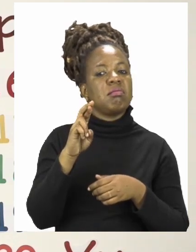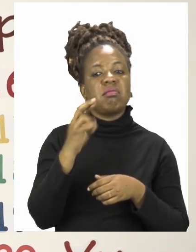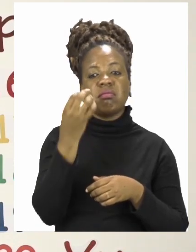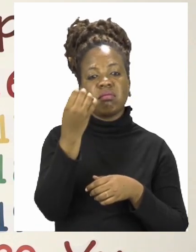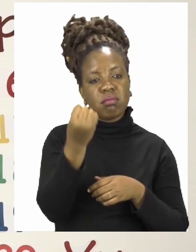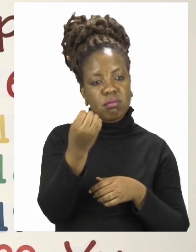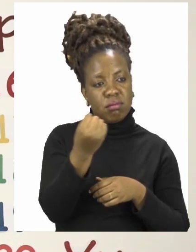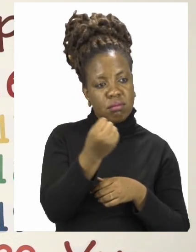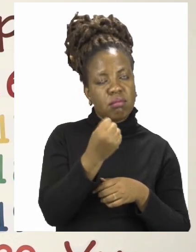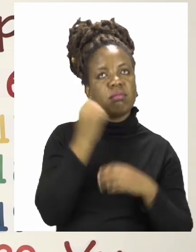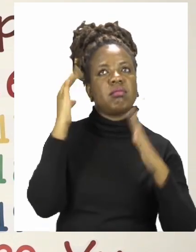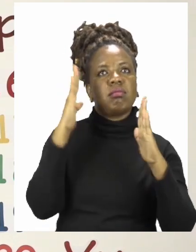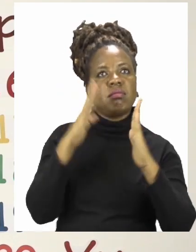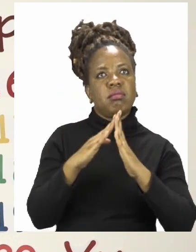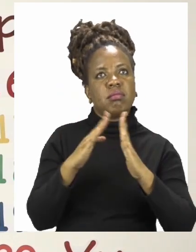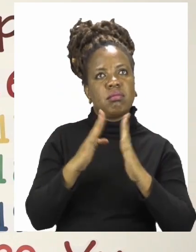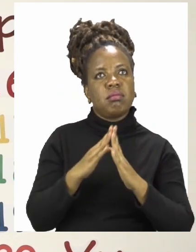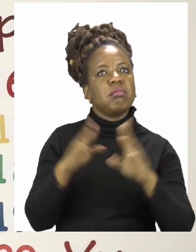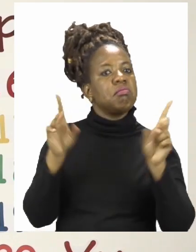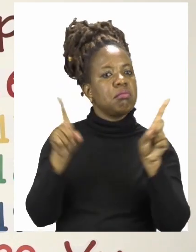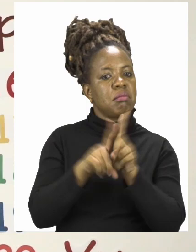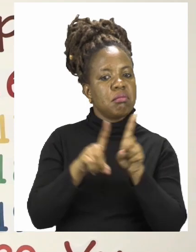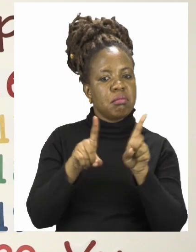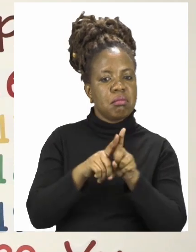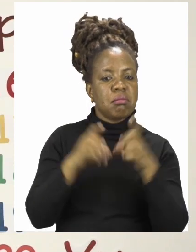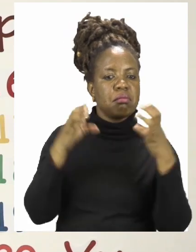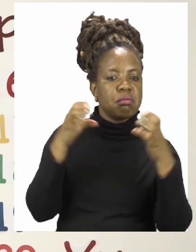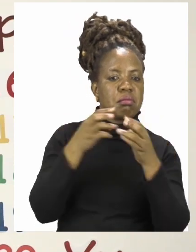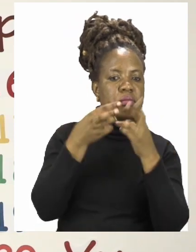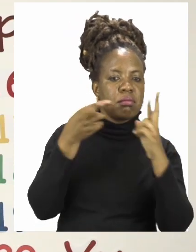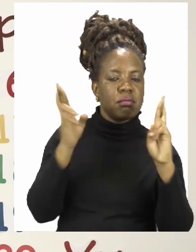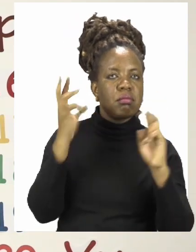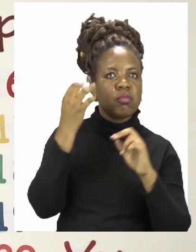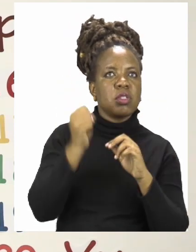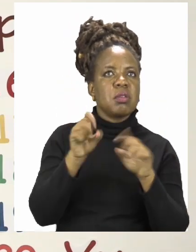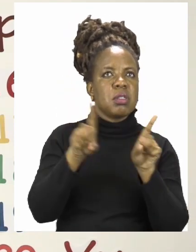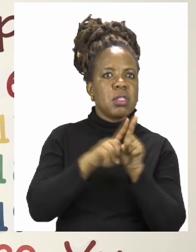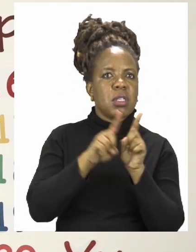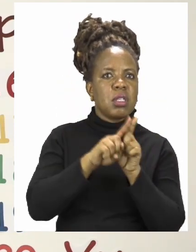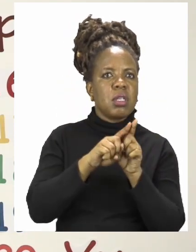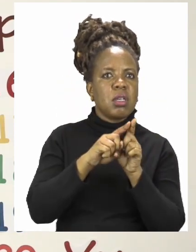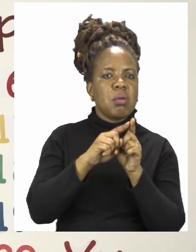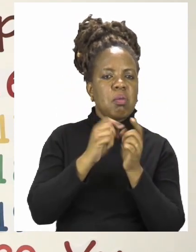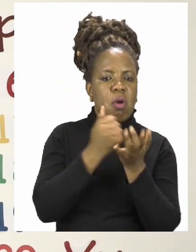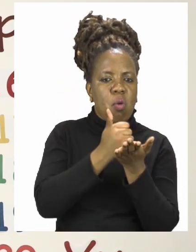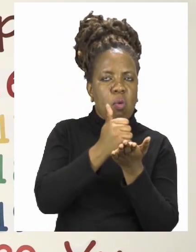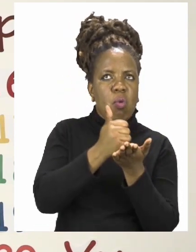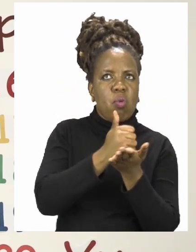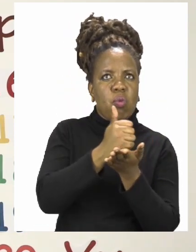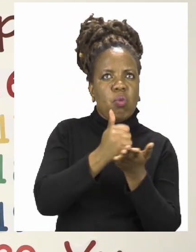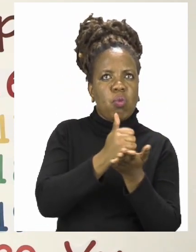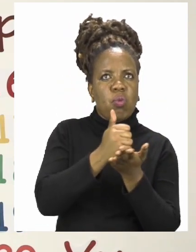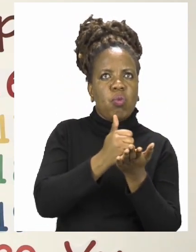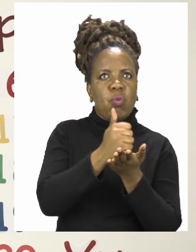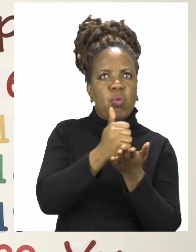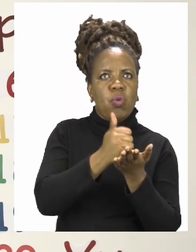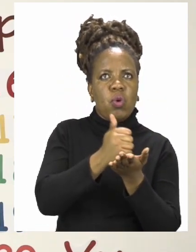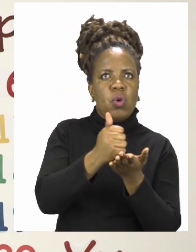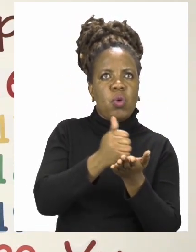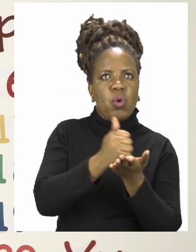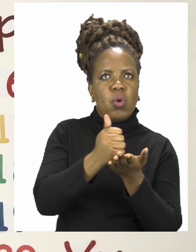cylinder in the classroom is the glue. Now, as you can see, the glue has one flat side